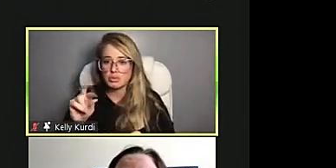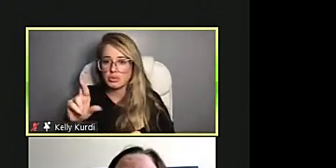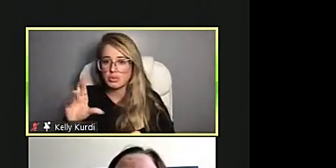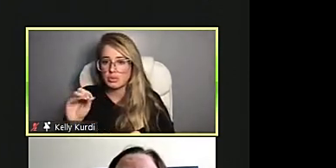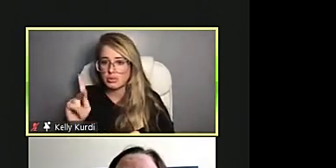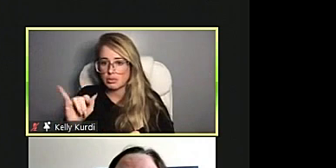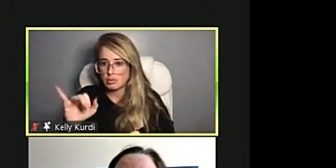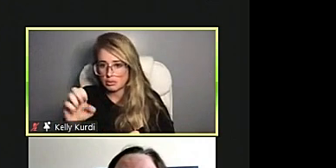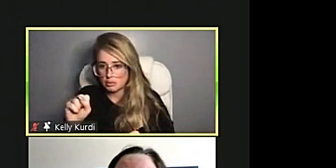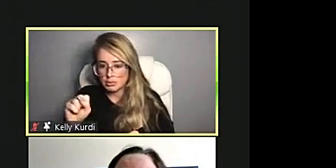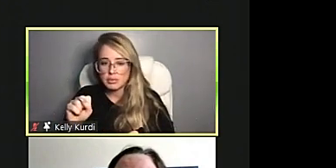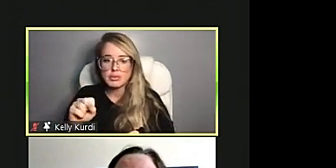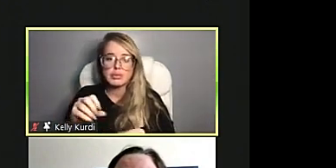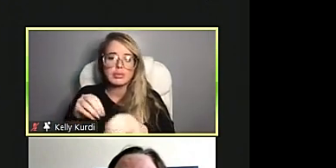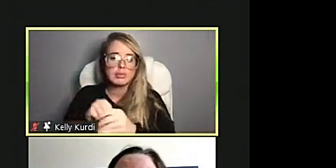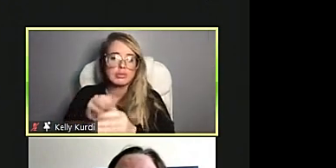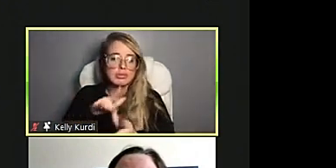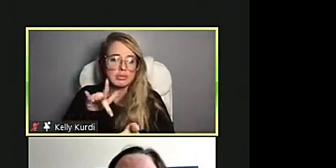Coors Field in